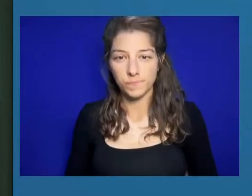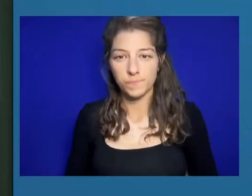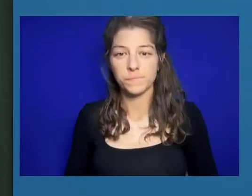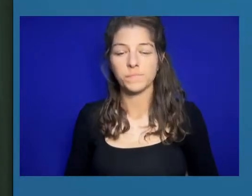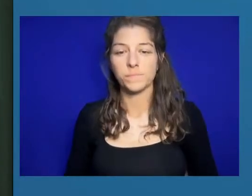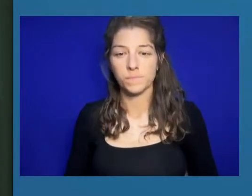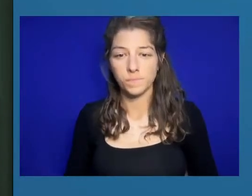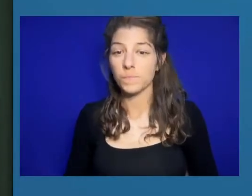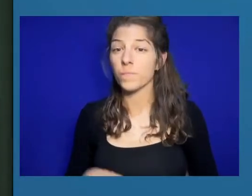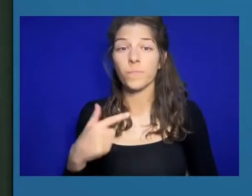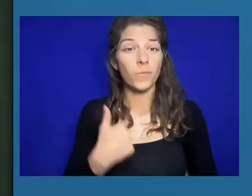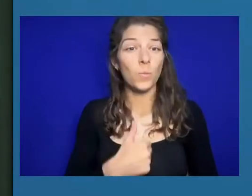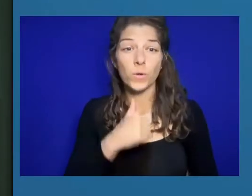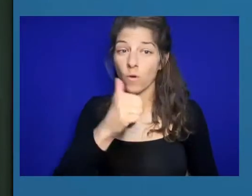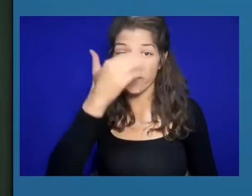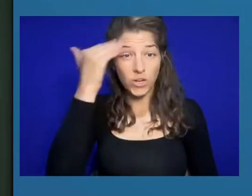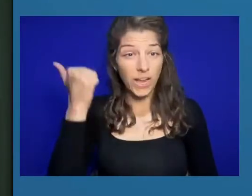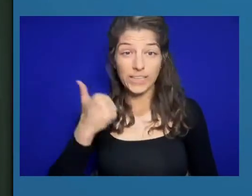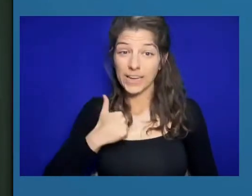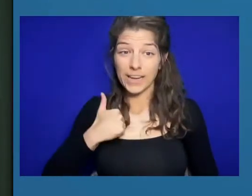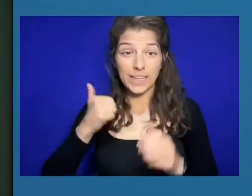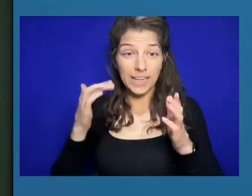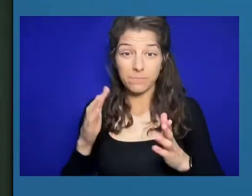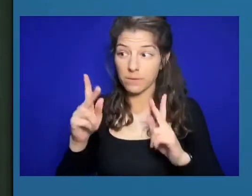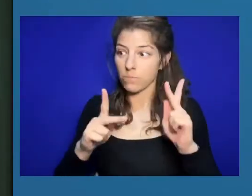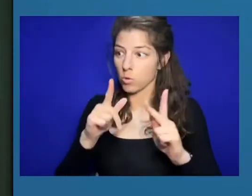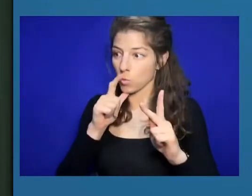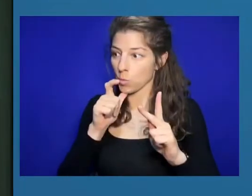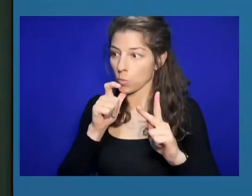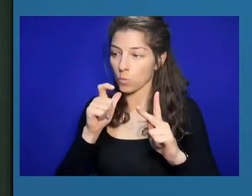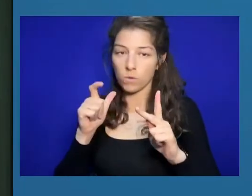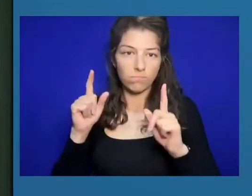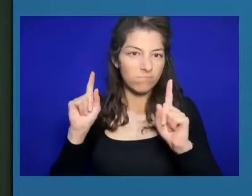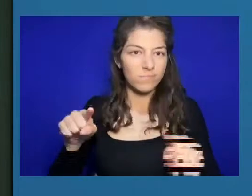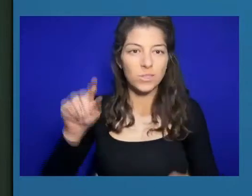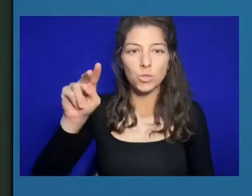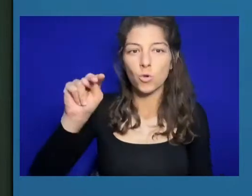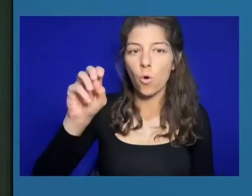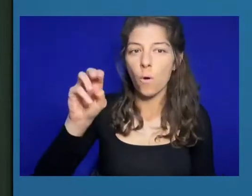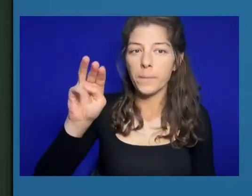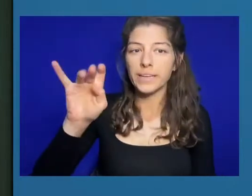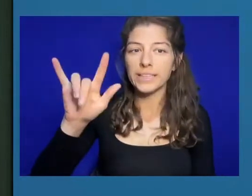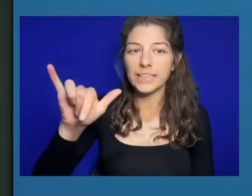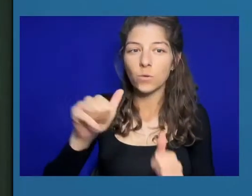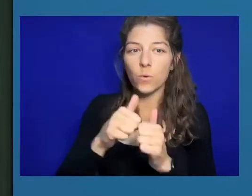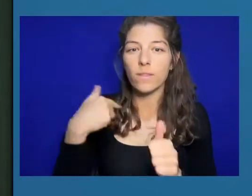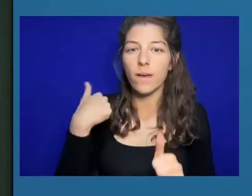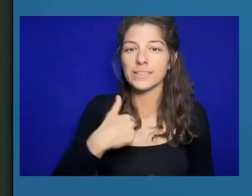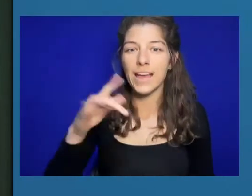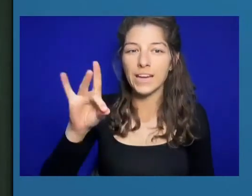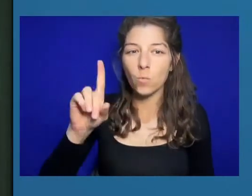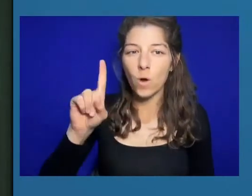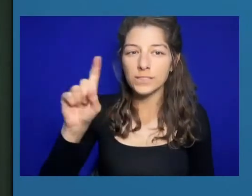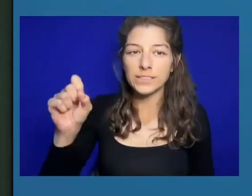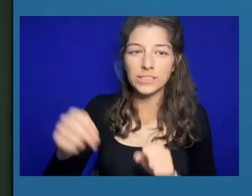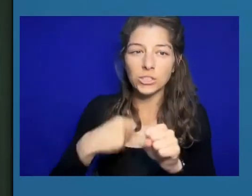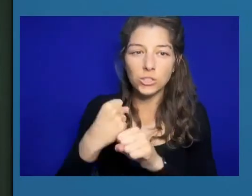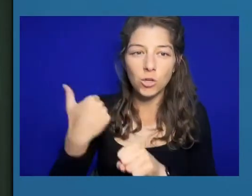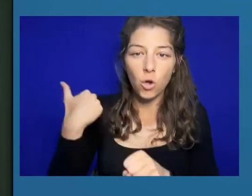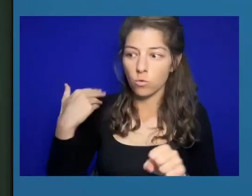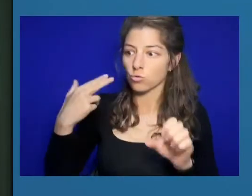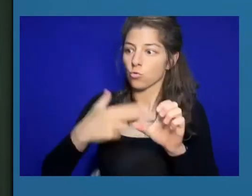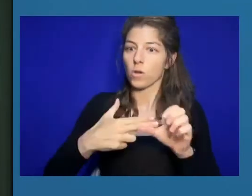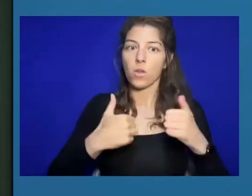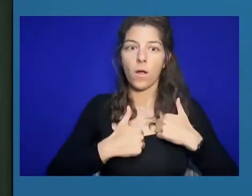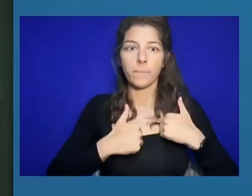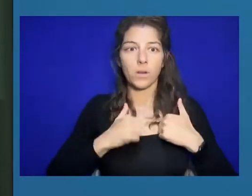We do not forget Canadians as the people who stormed the beaches of Normandy with us 81 years ago, who joined the Union Army during our Civil